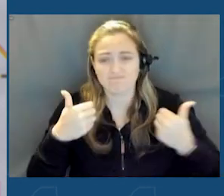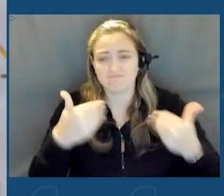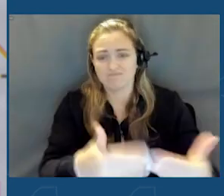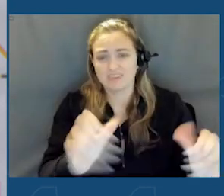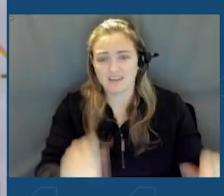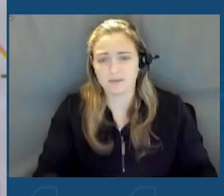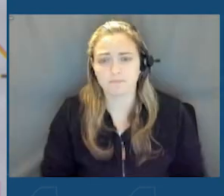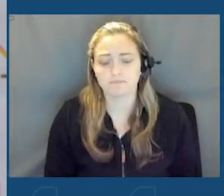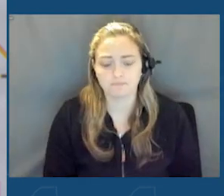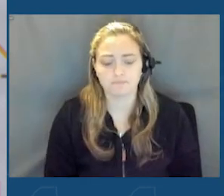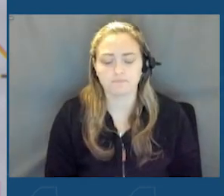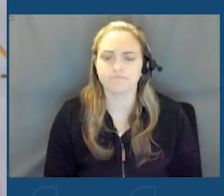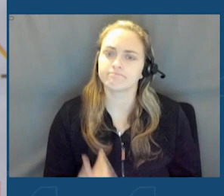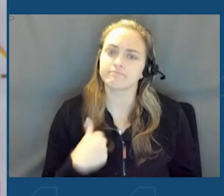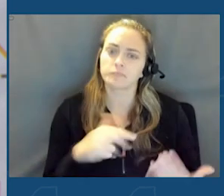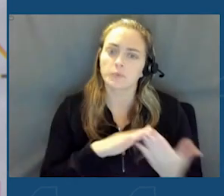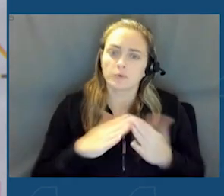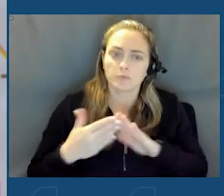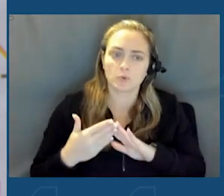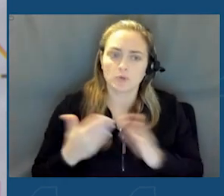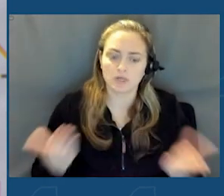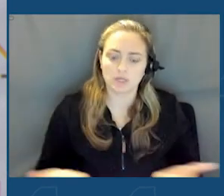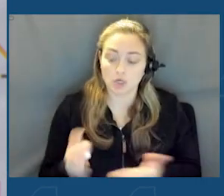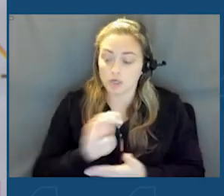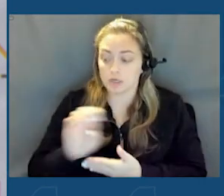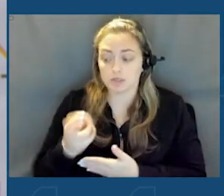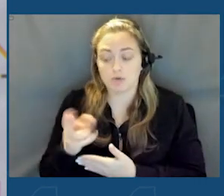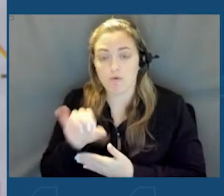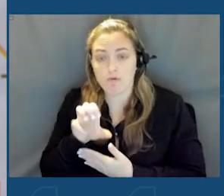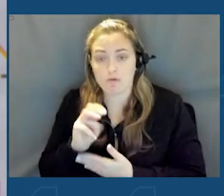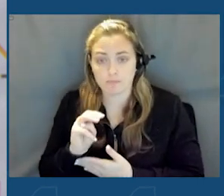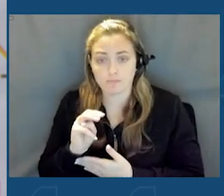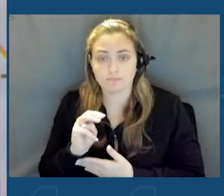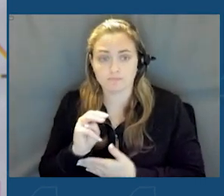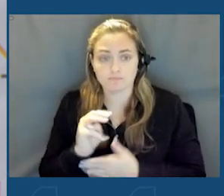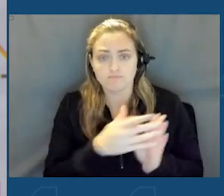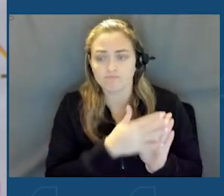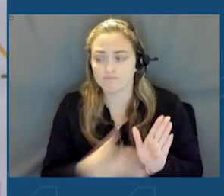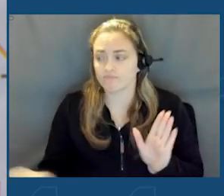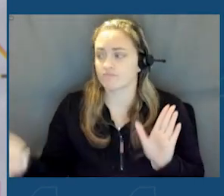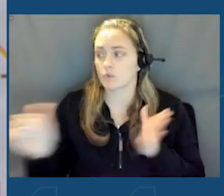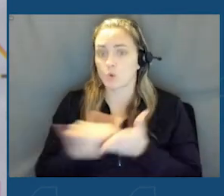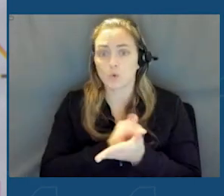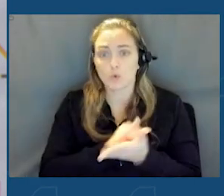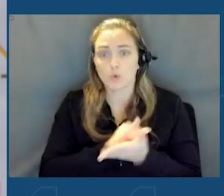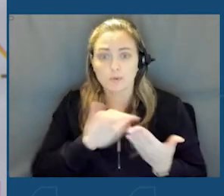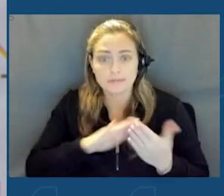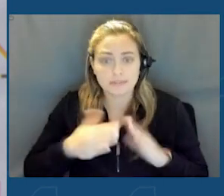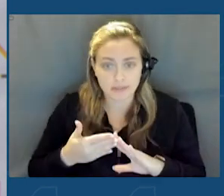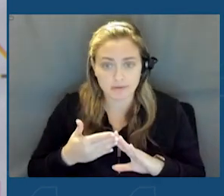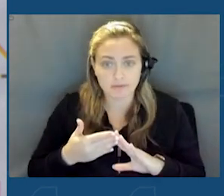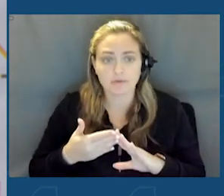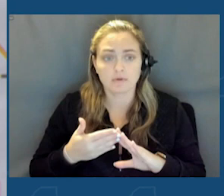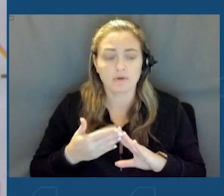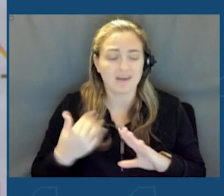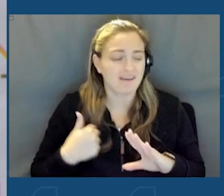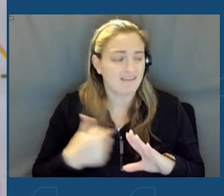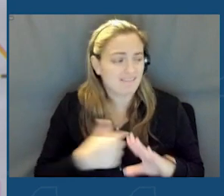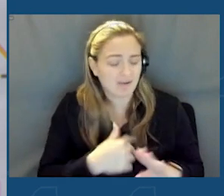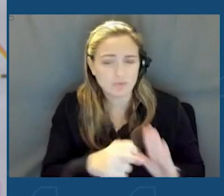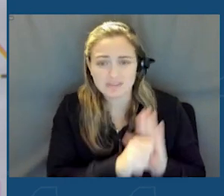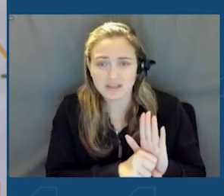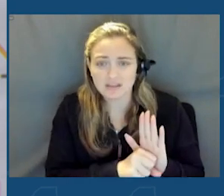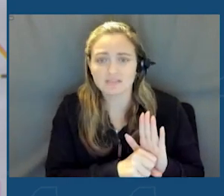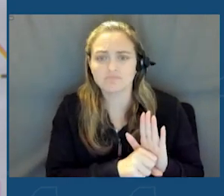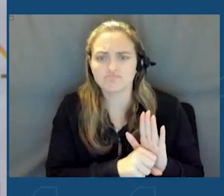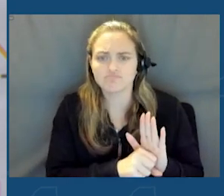a community, here in East Harlem, across New York City, and in our great state, we